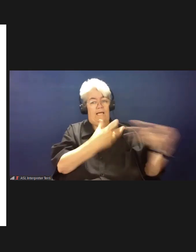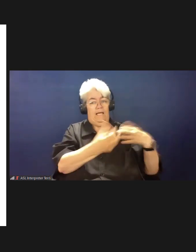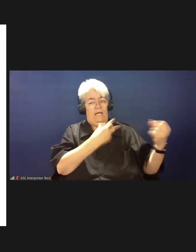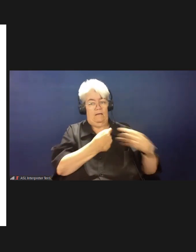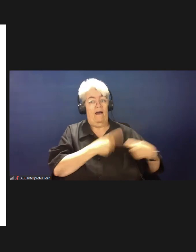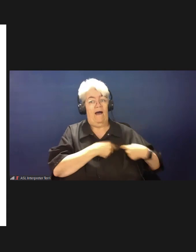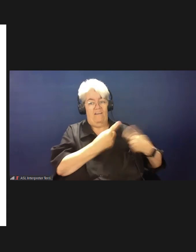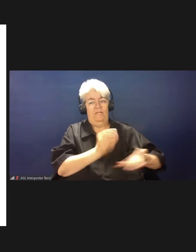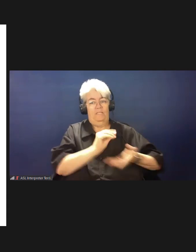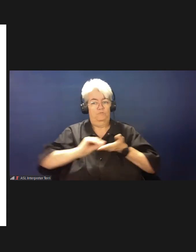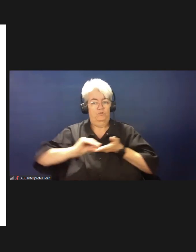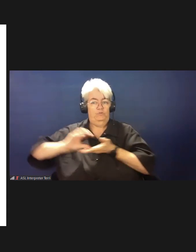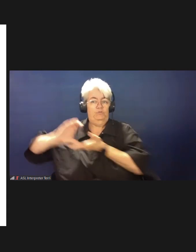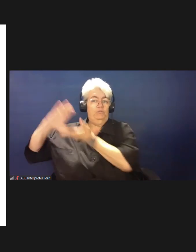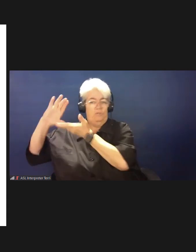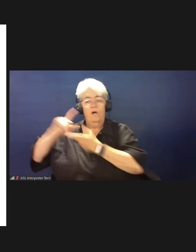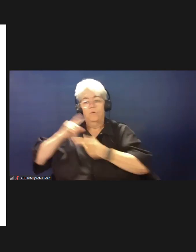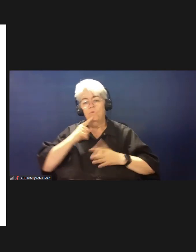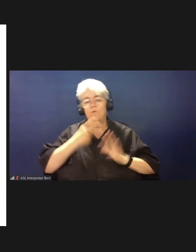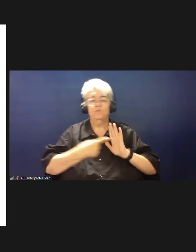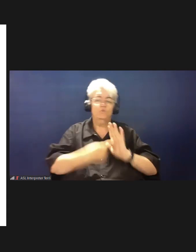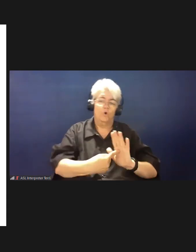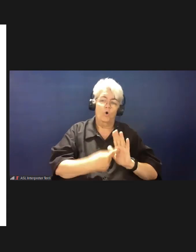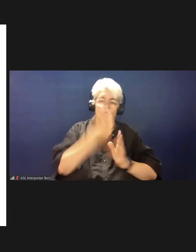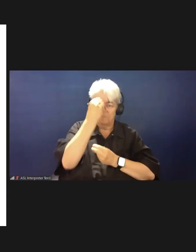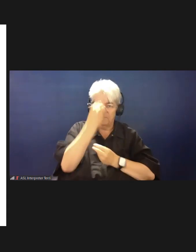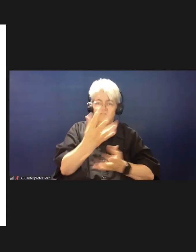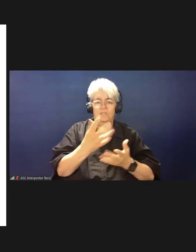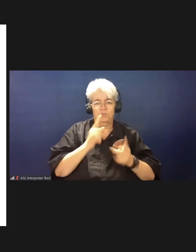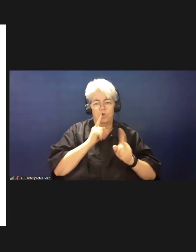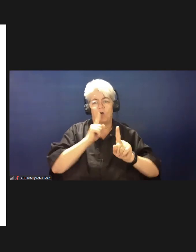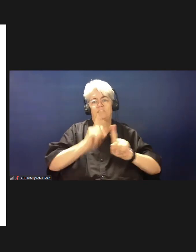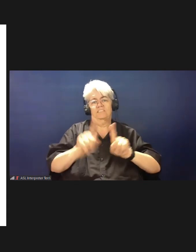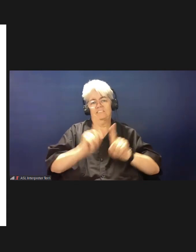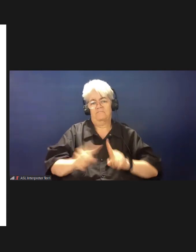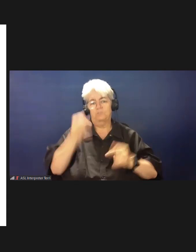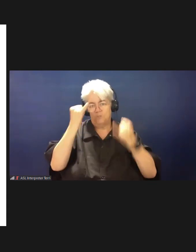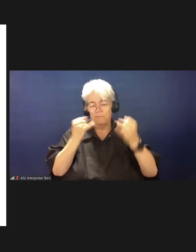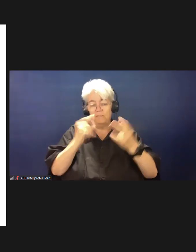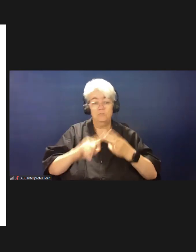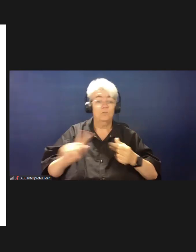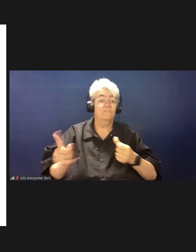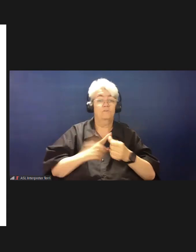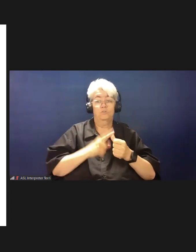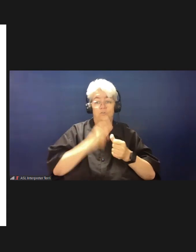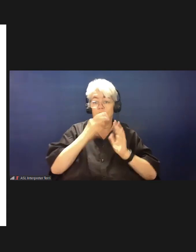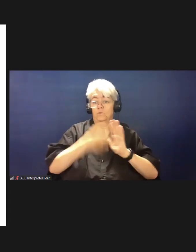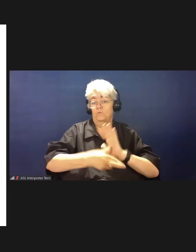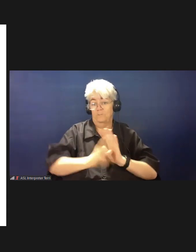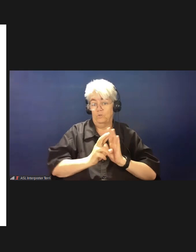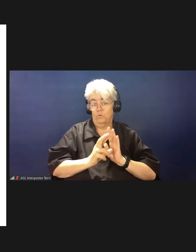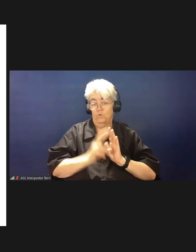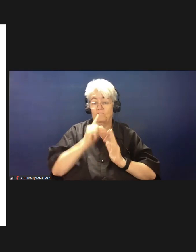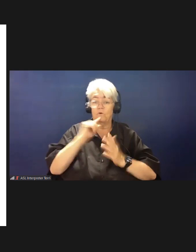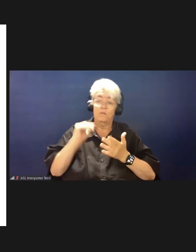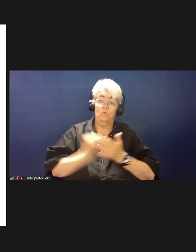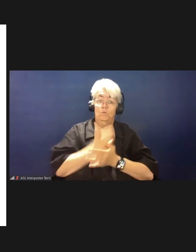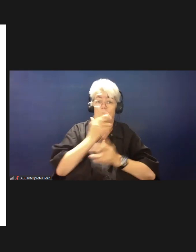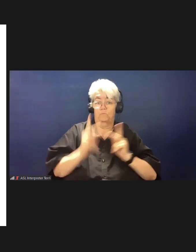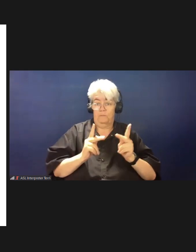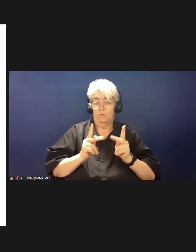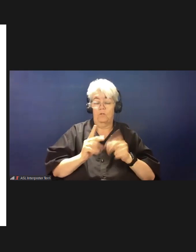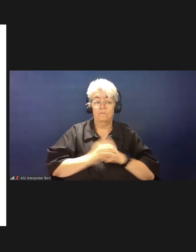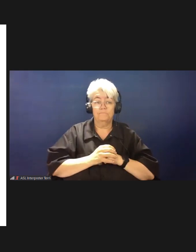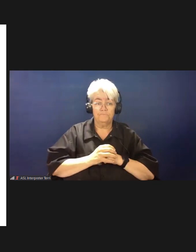And we'll present some information about each of these topics. We'll start with a brief review for our newcomers to evidence-based